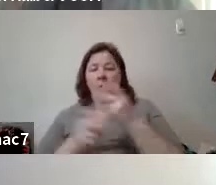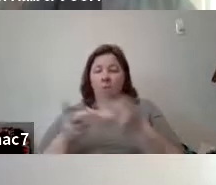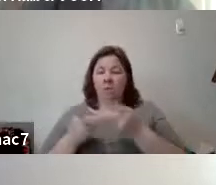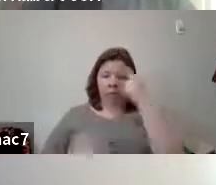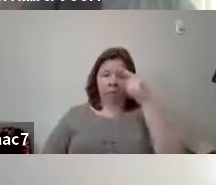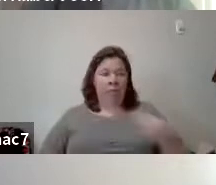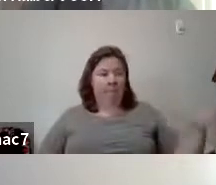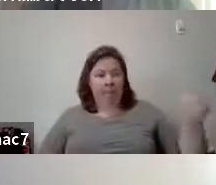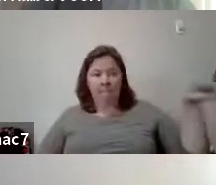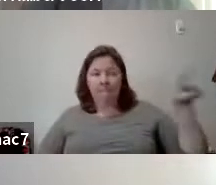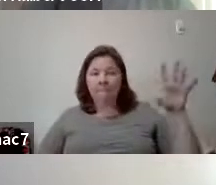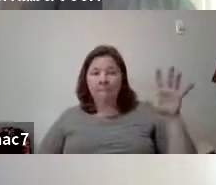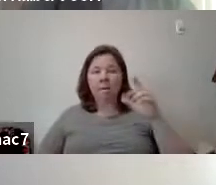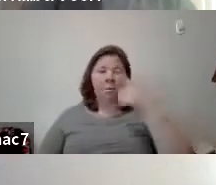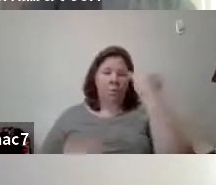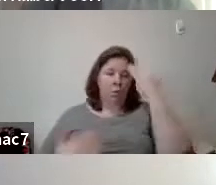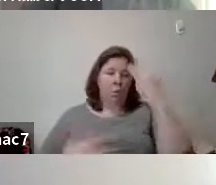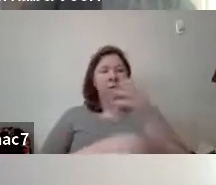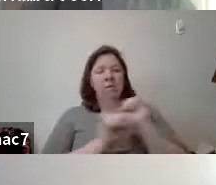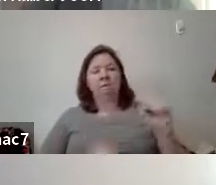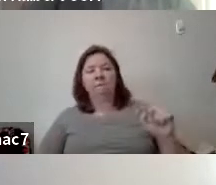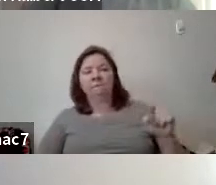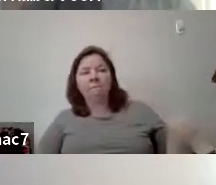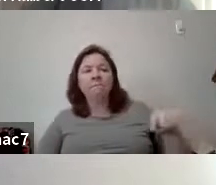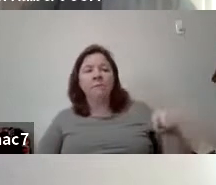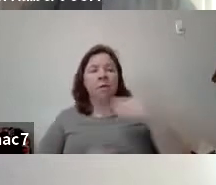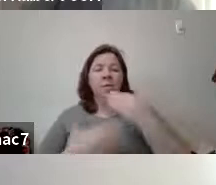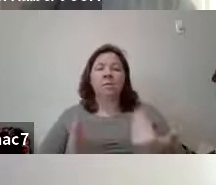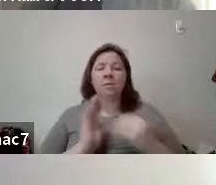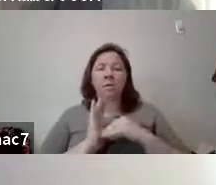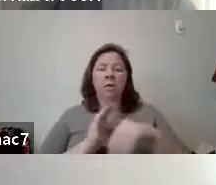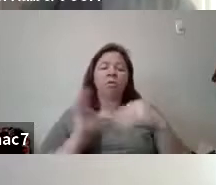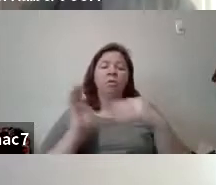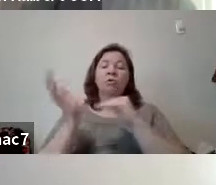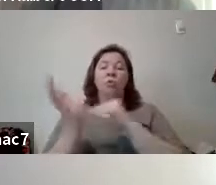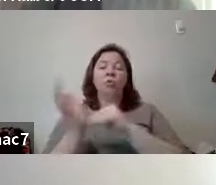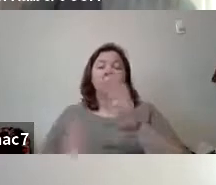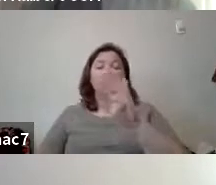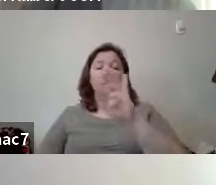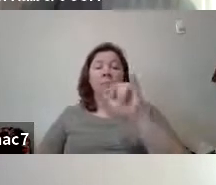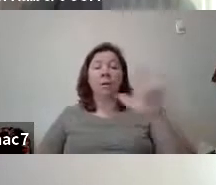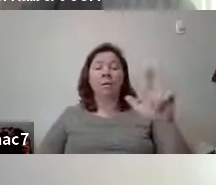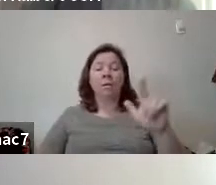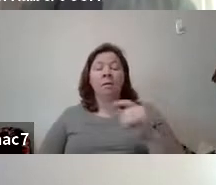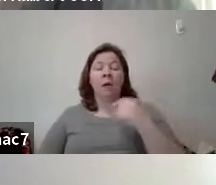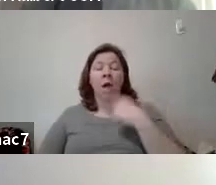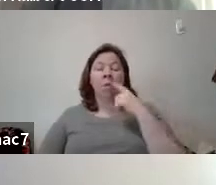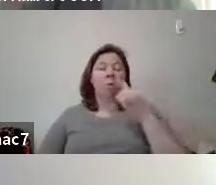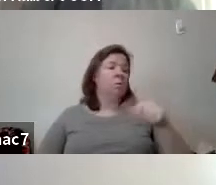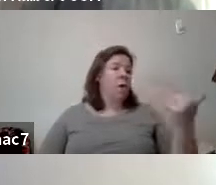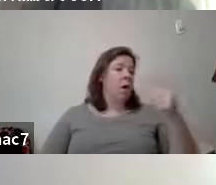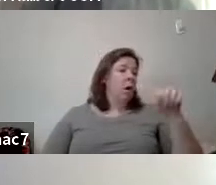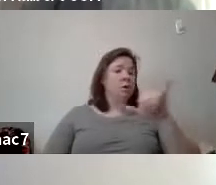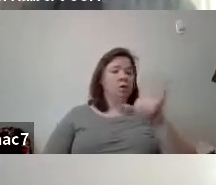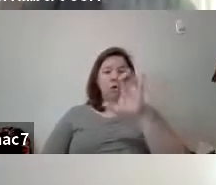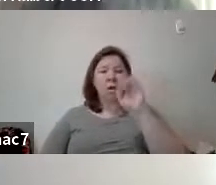their future is secure. So thanks again, Dr. Bill, and I'll turn it over to my other panelists, Jacob